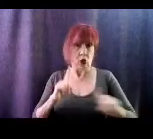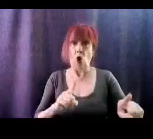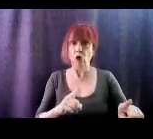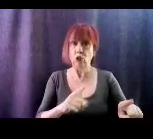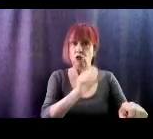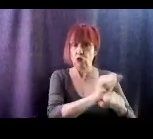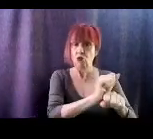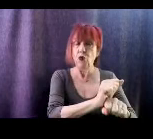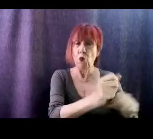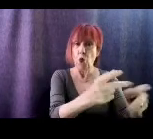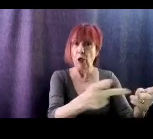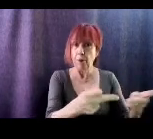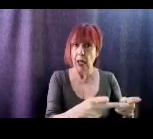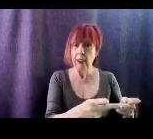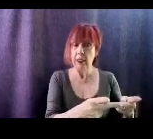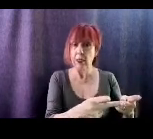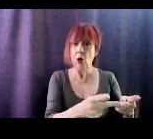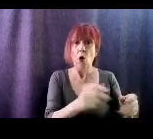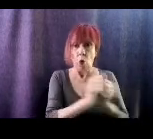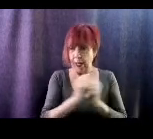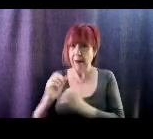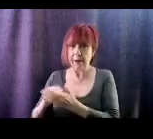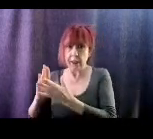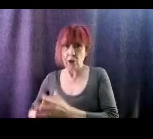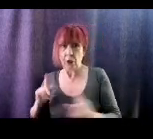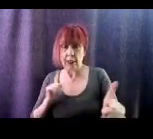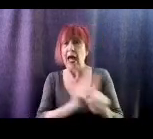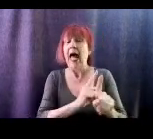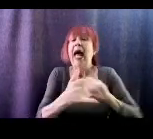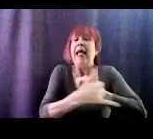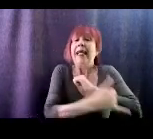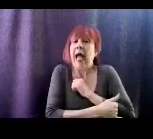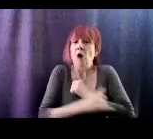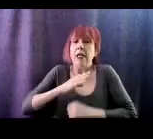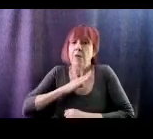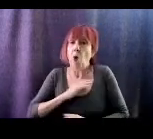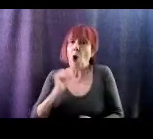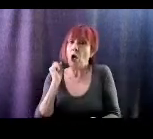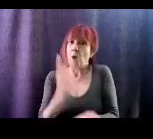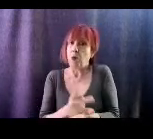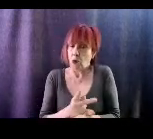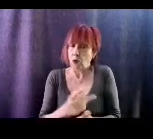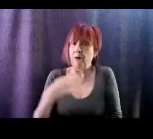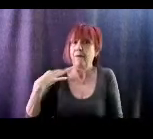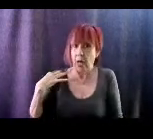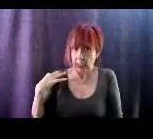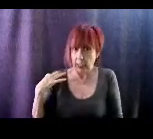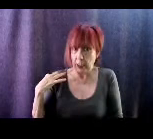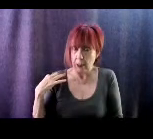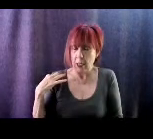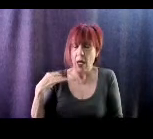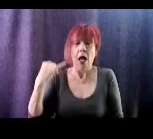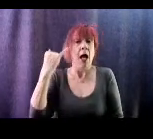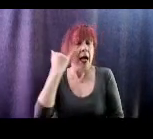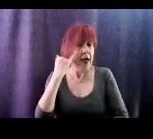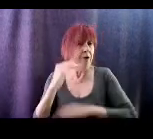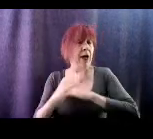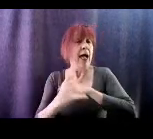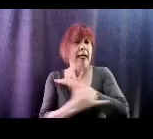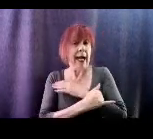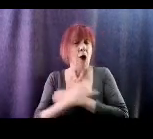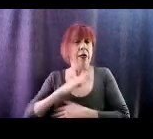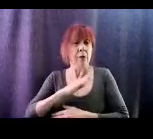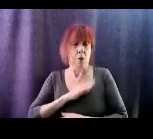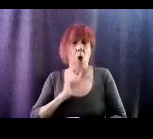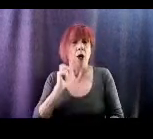with the students. These are county board approved volunteers, because when they're county approved, then they are covered by the insurance